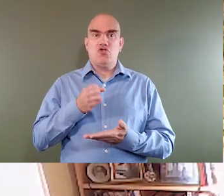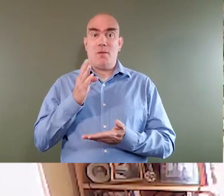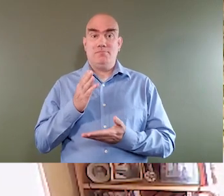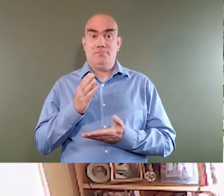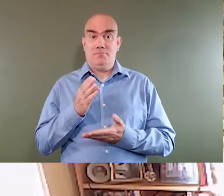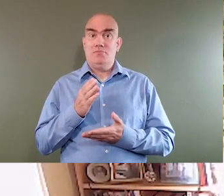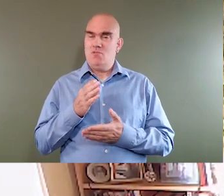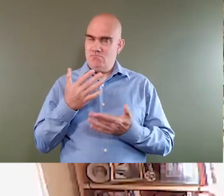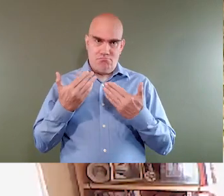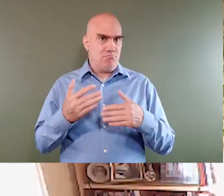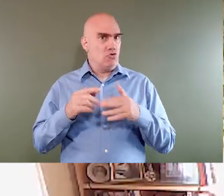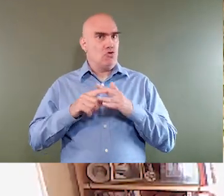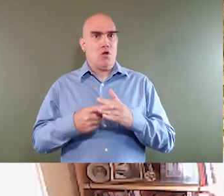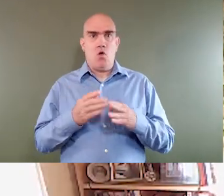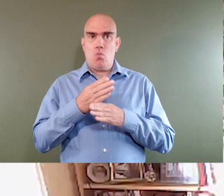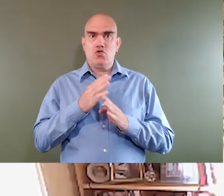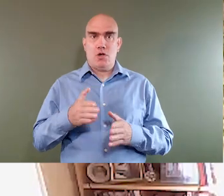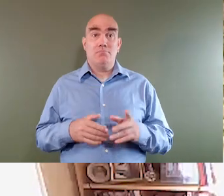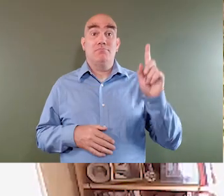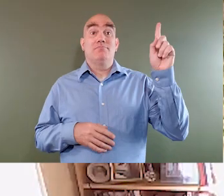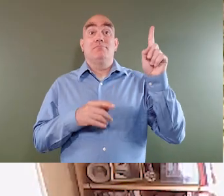Right into your wood chops.